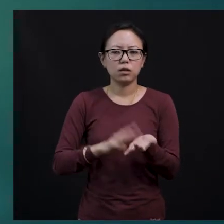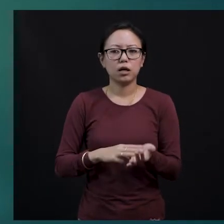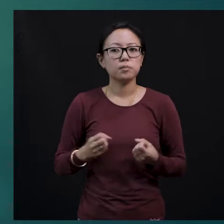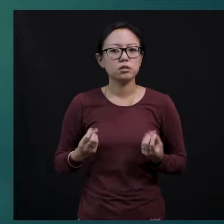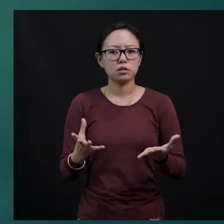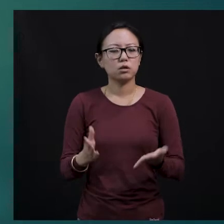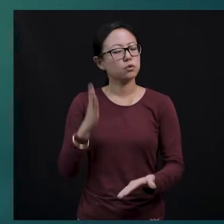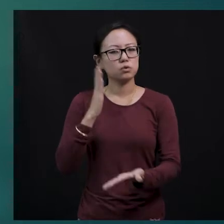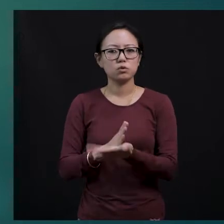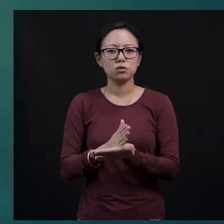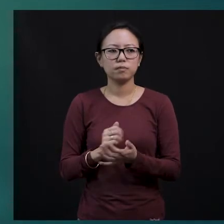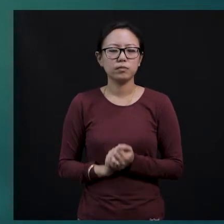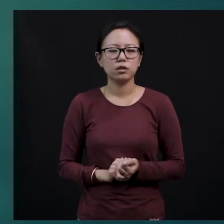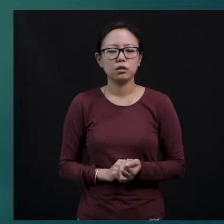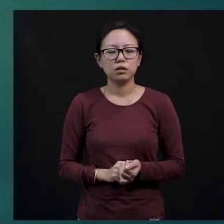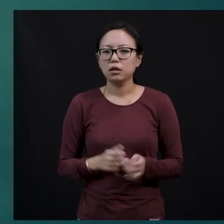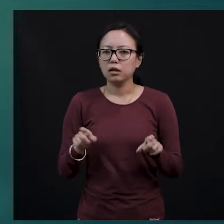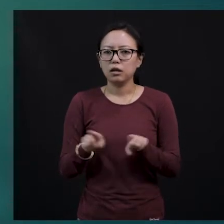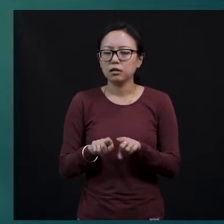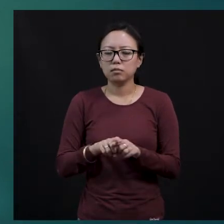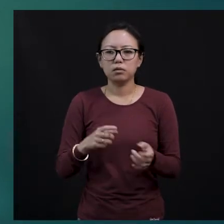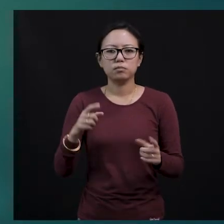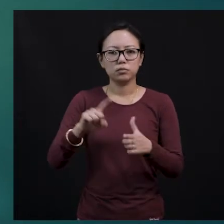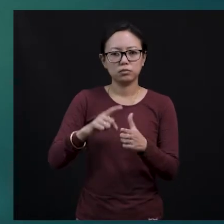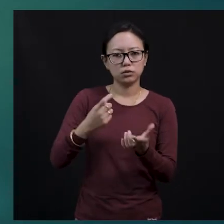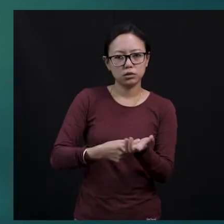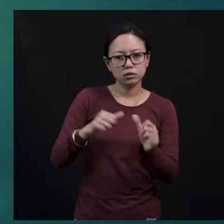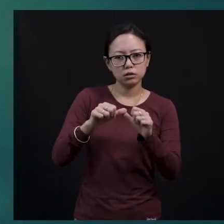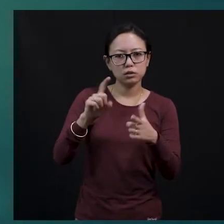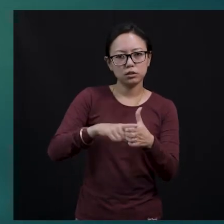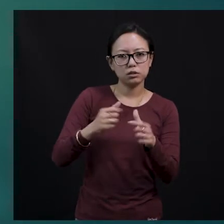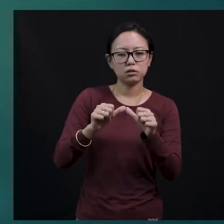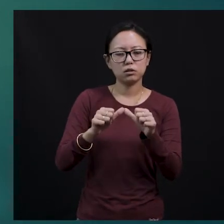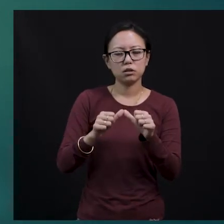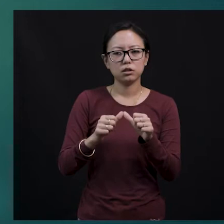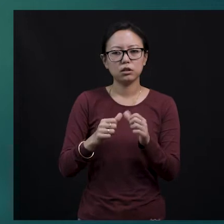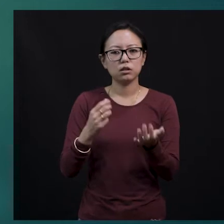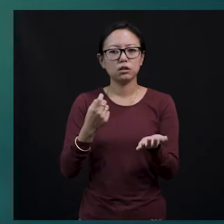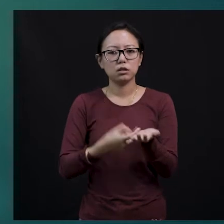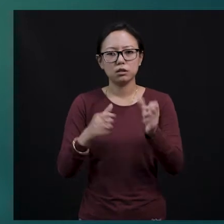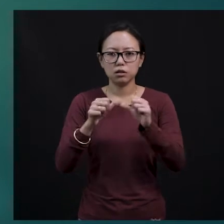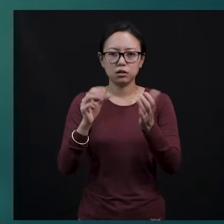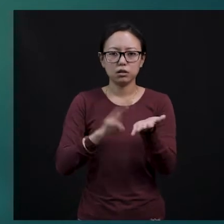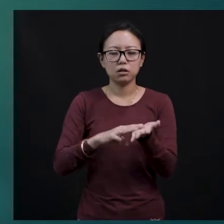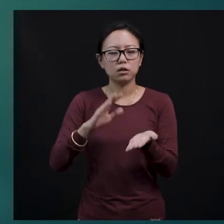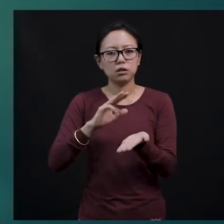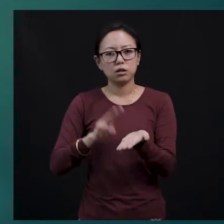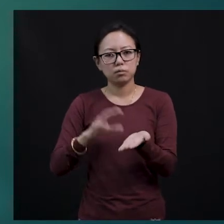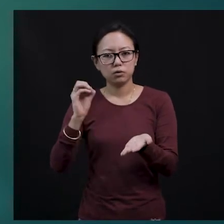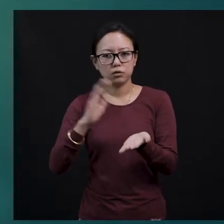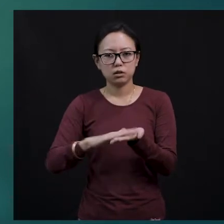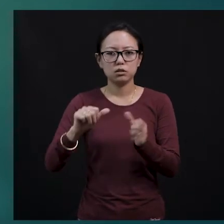that whatever reforms that came about in the Indian society, they were absolutely in support with